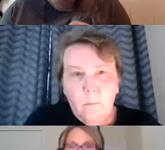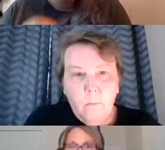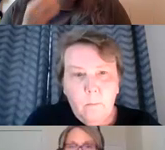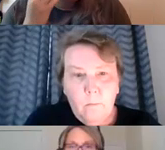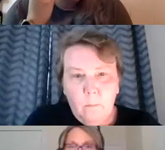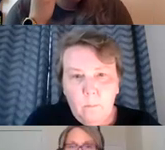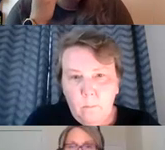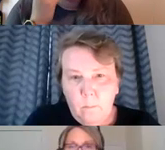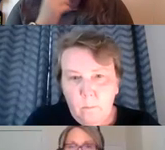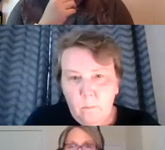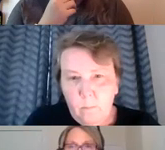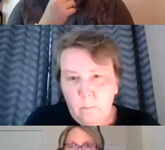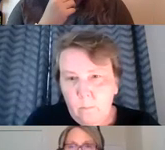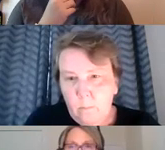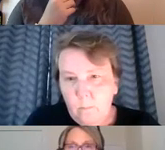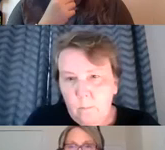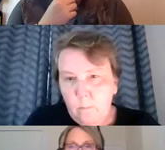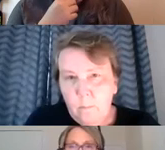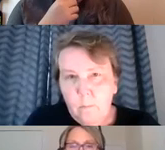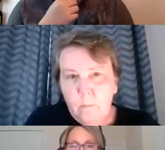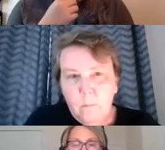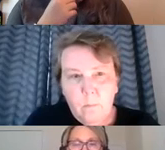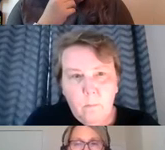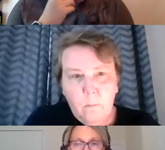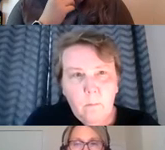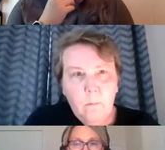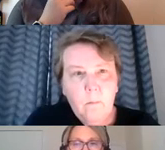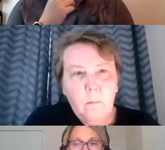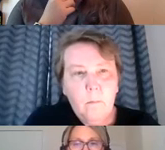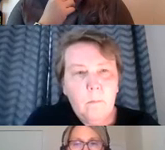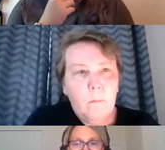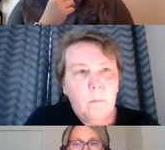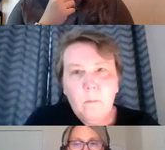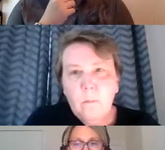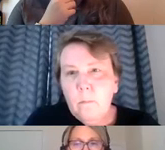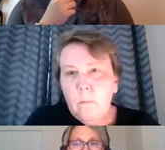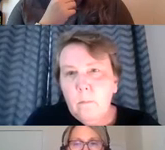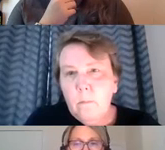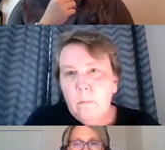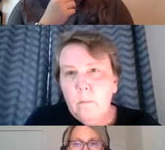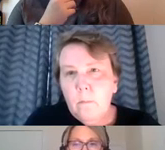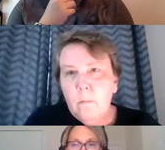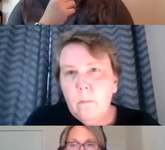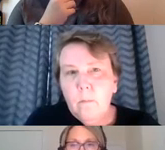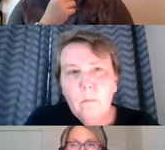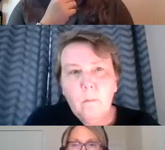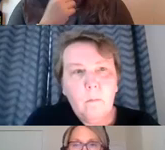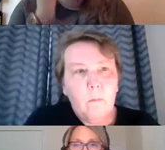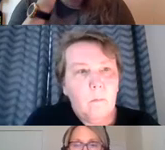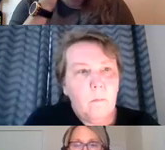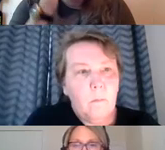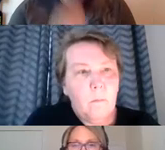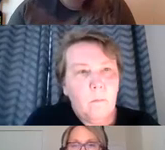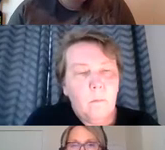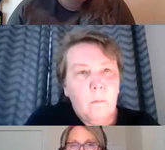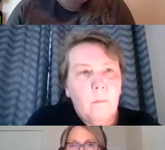And the reason why Amy's sharing versus me is because I have a Mac and her stuff is easier to see.